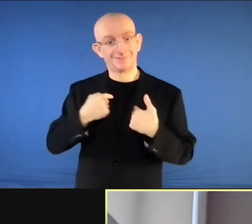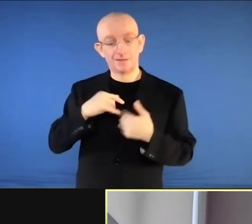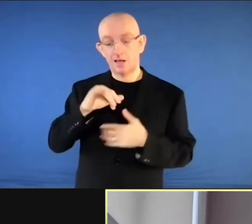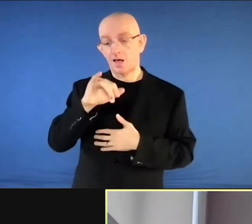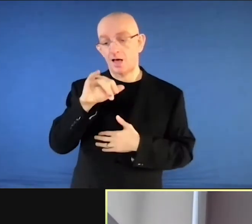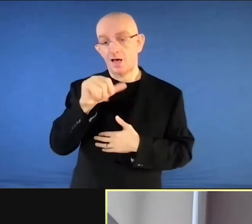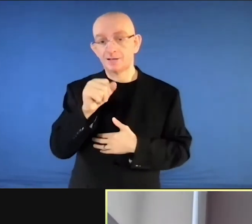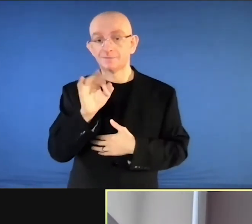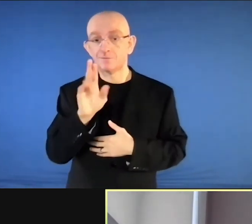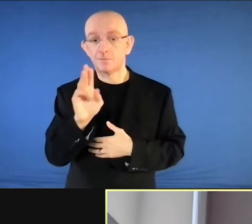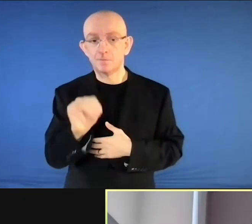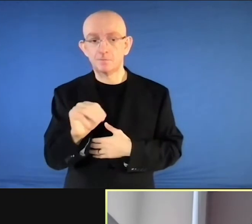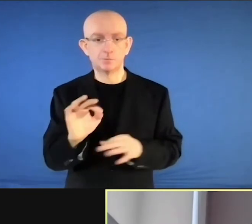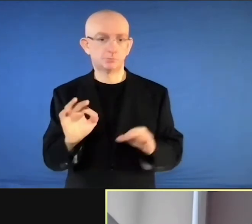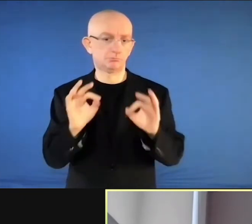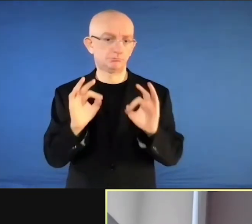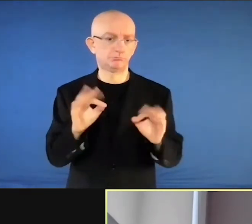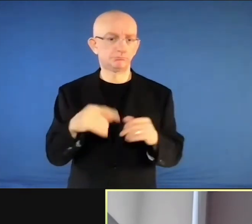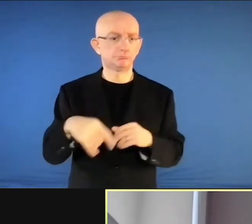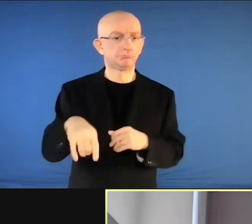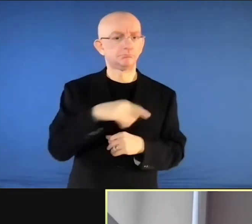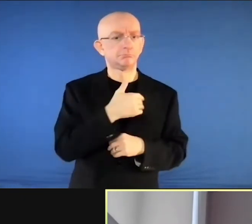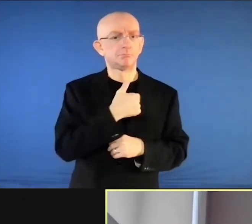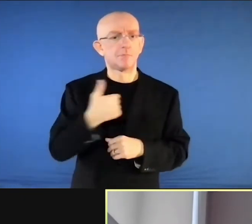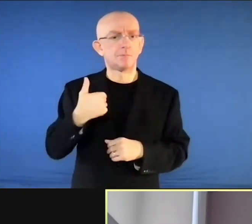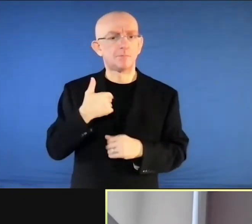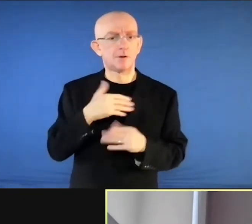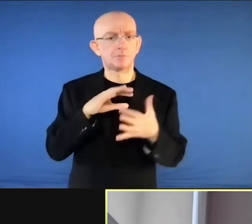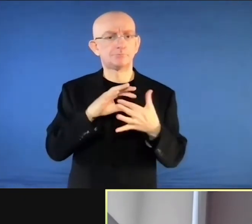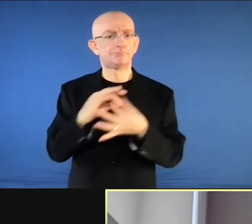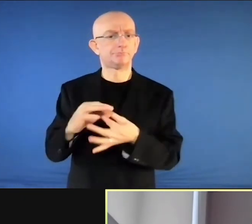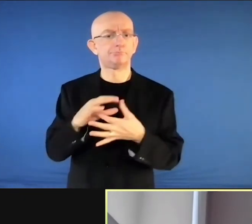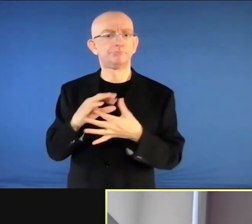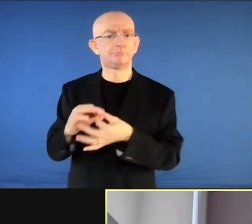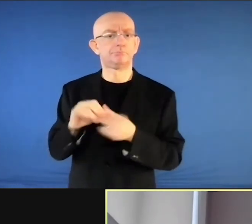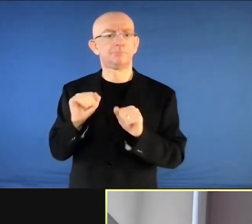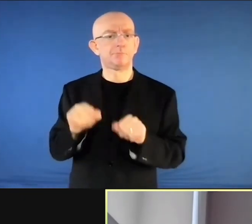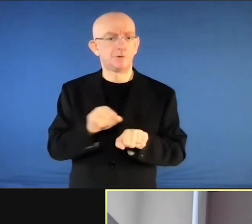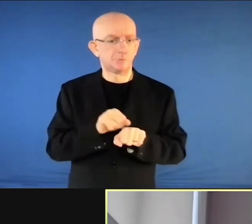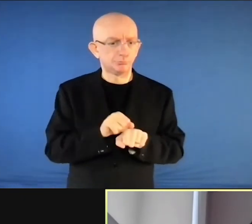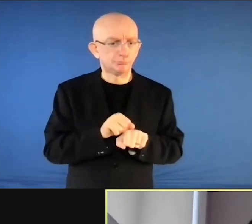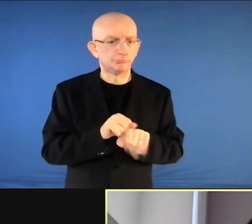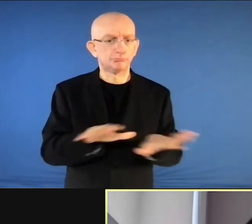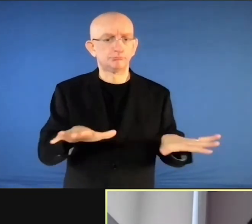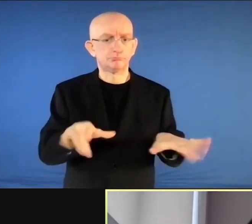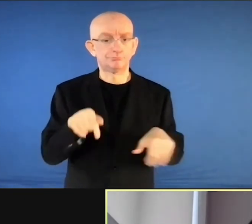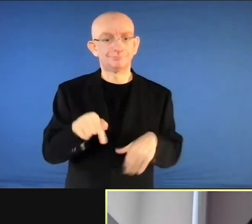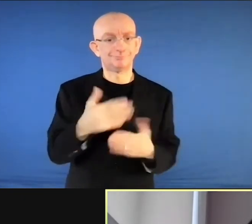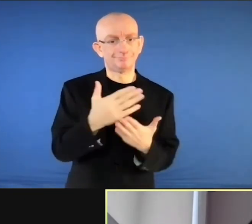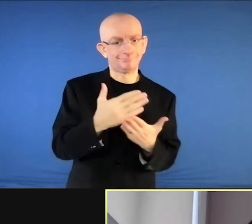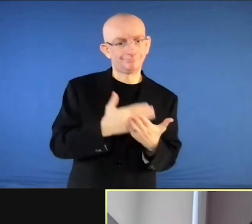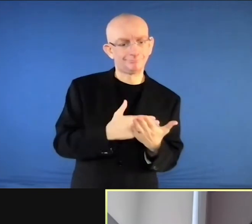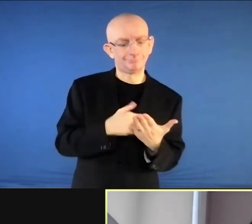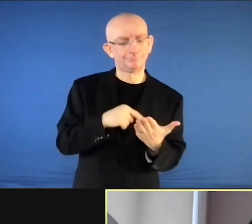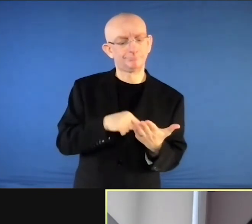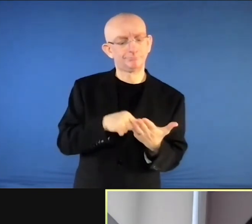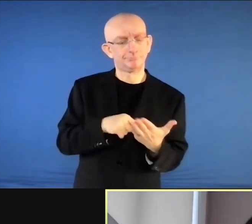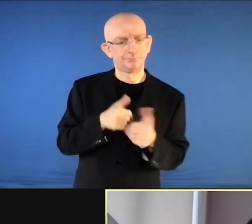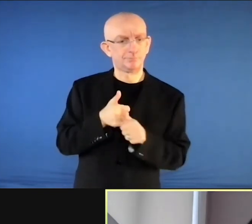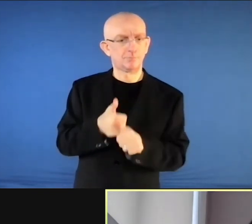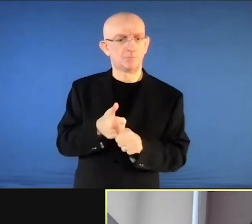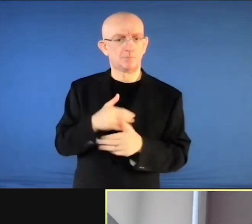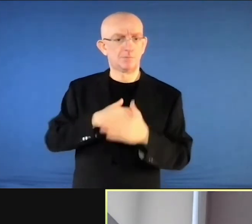in several languages. So we would like to see very much this Code of Ethics translated in